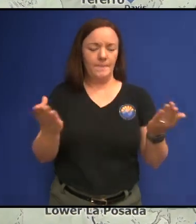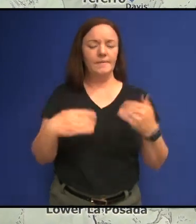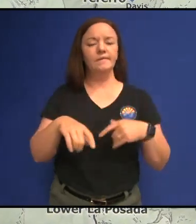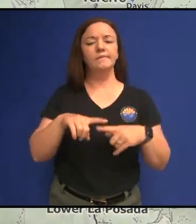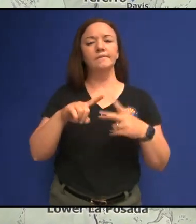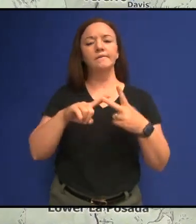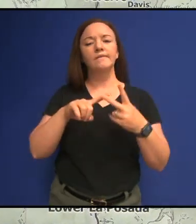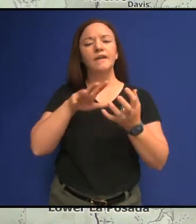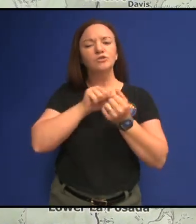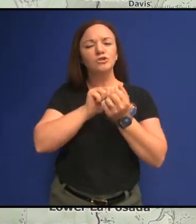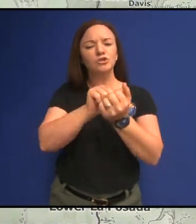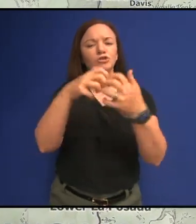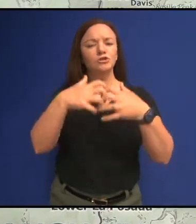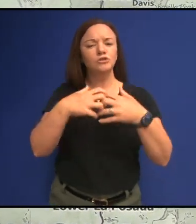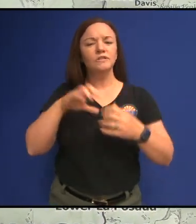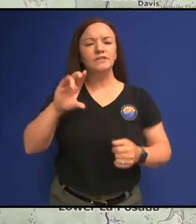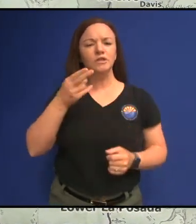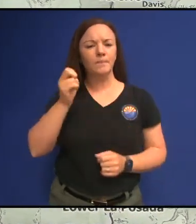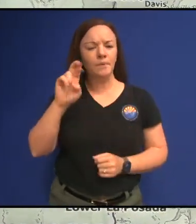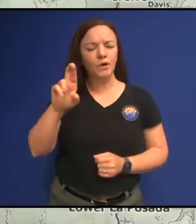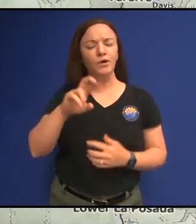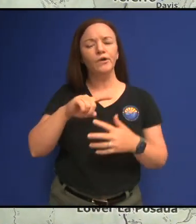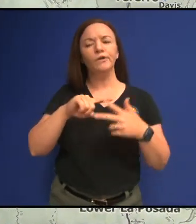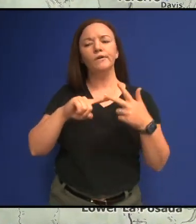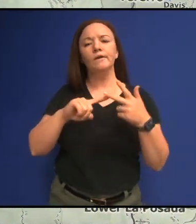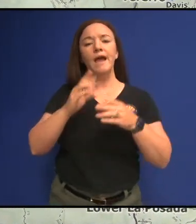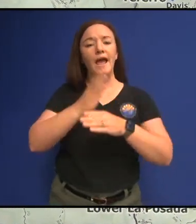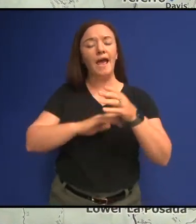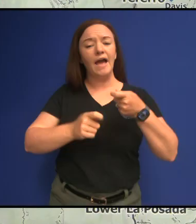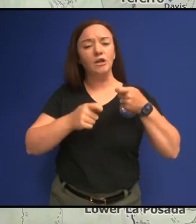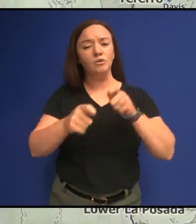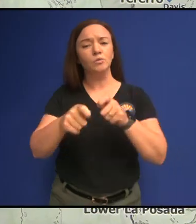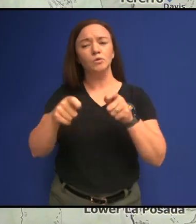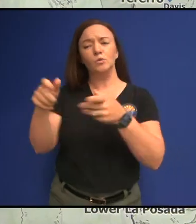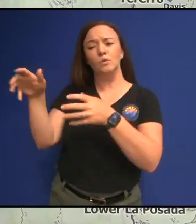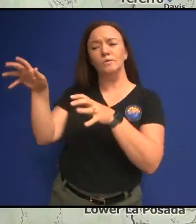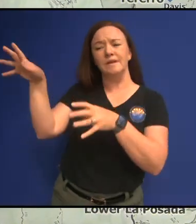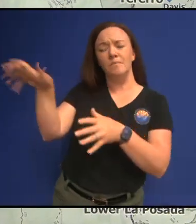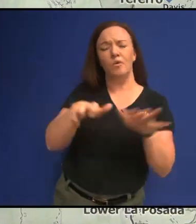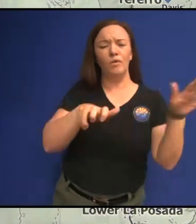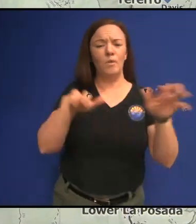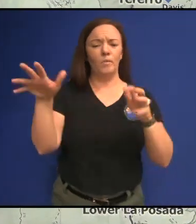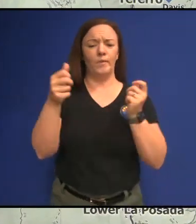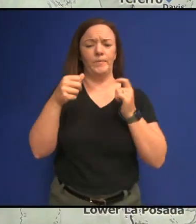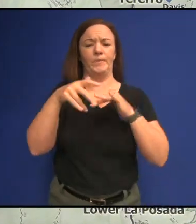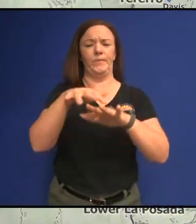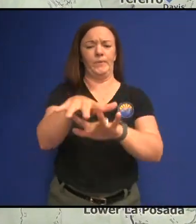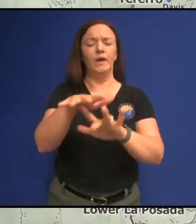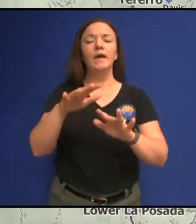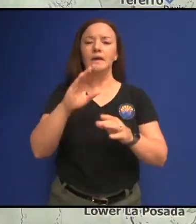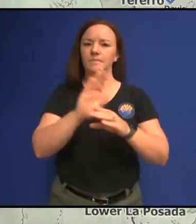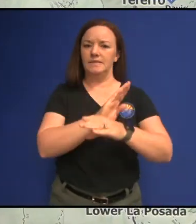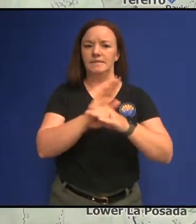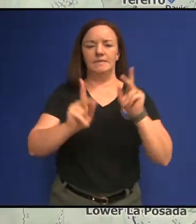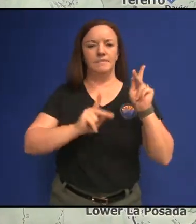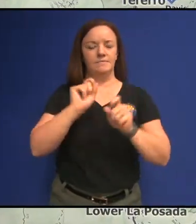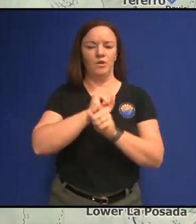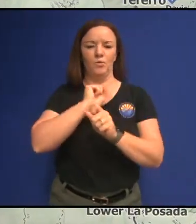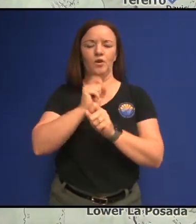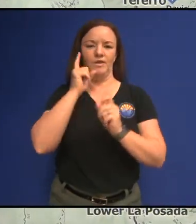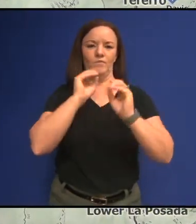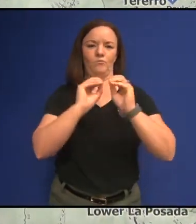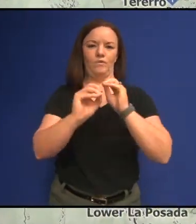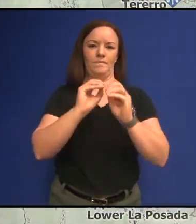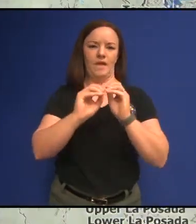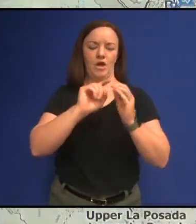pulling line back in over stuff. So really busy group of people out there working on that repair work. And that's